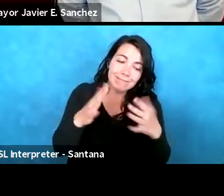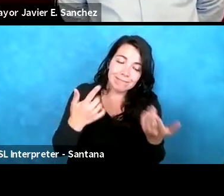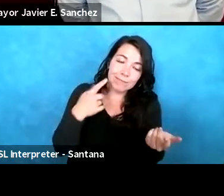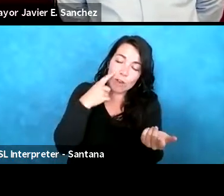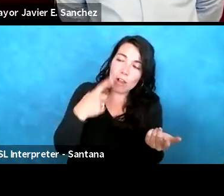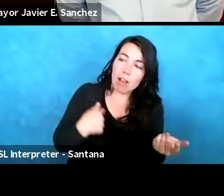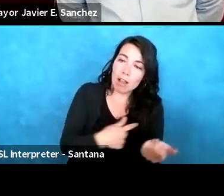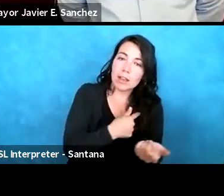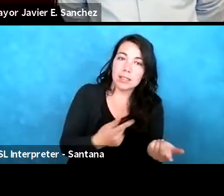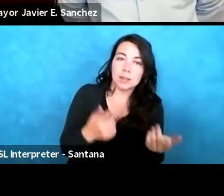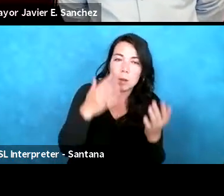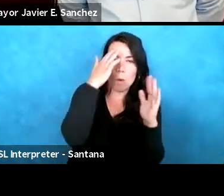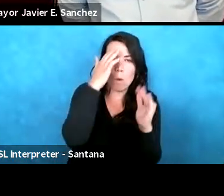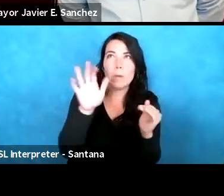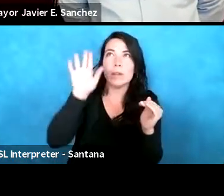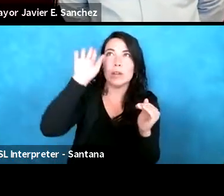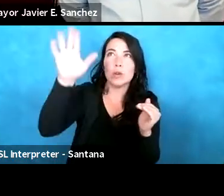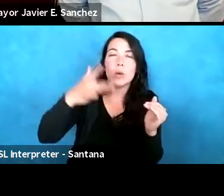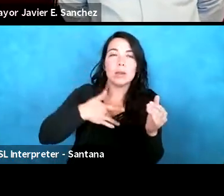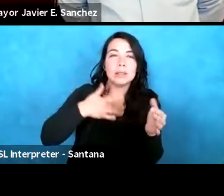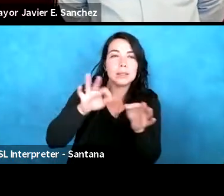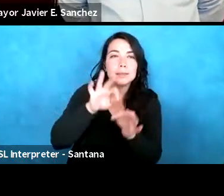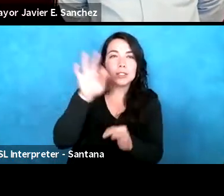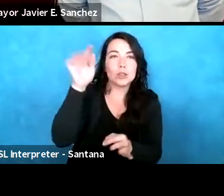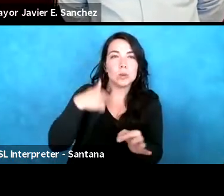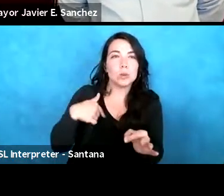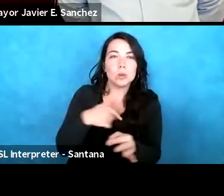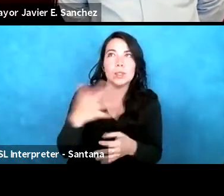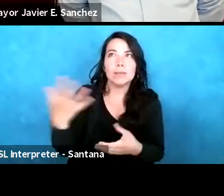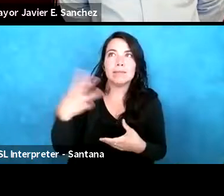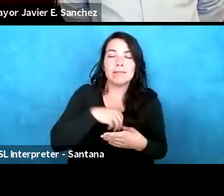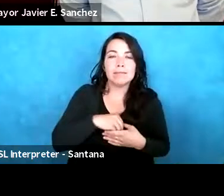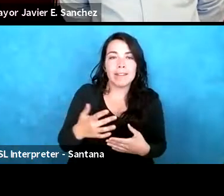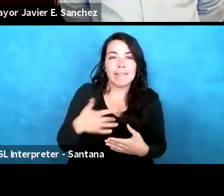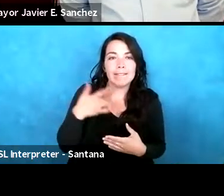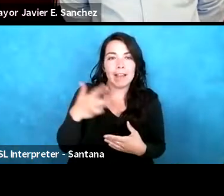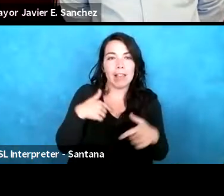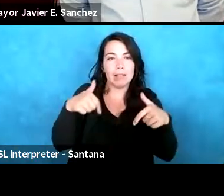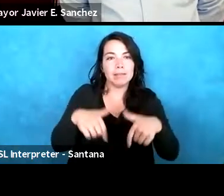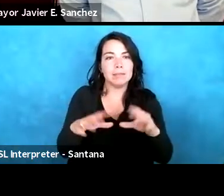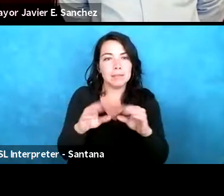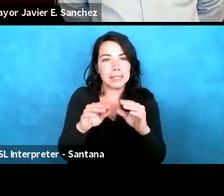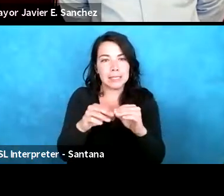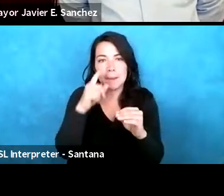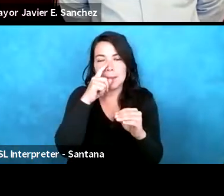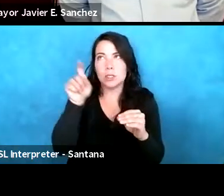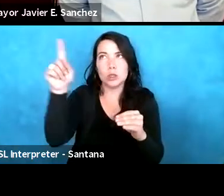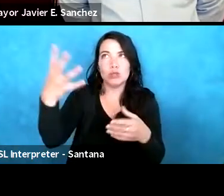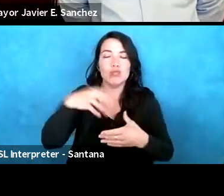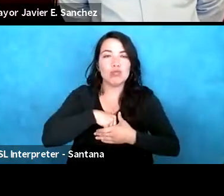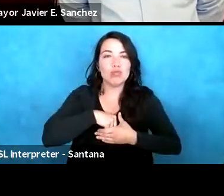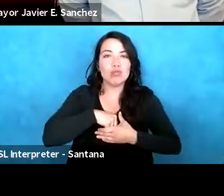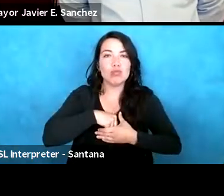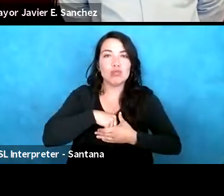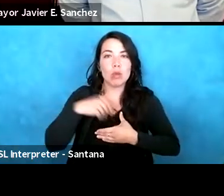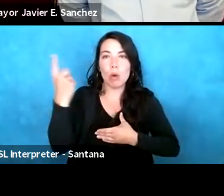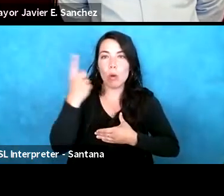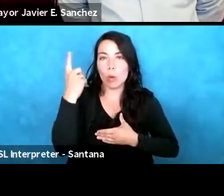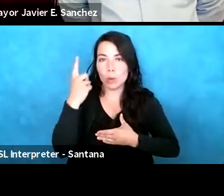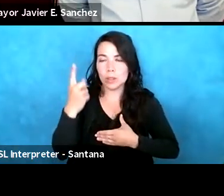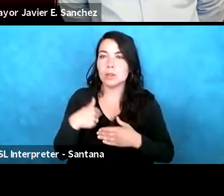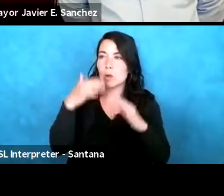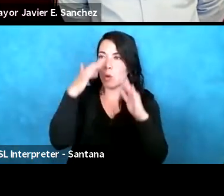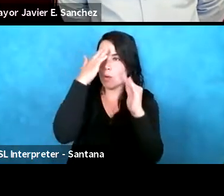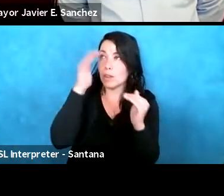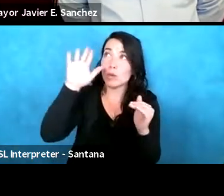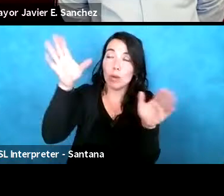your presence during this meeting because you are with us wherever we go. I pray that your meeting focuses upon you and your plans for us